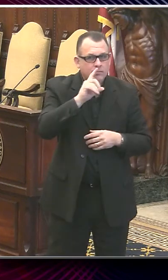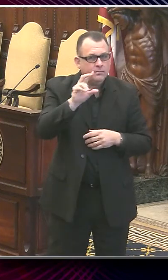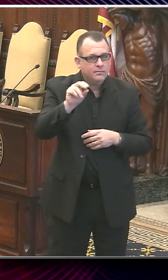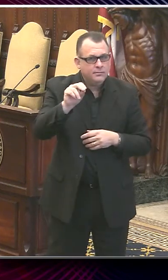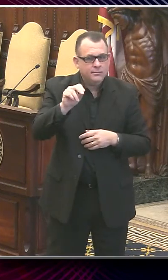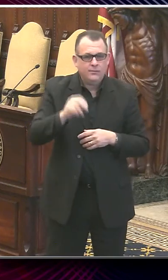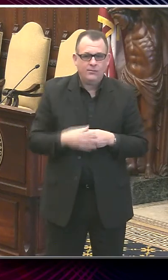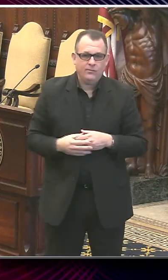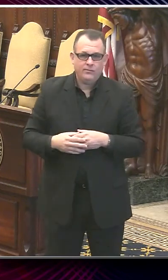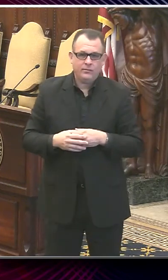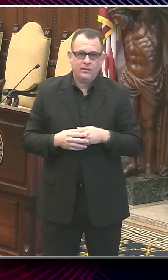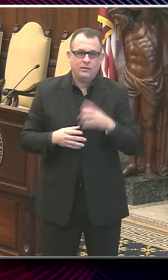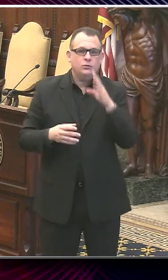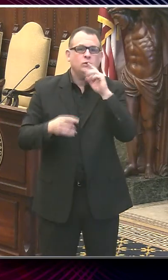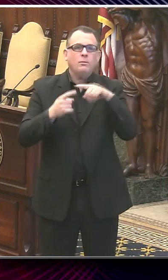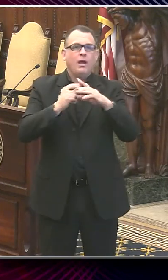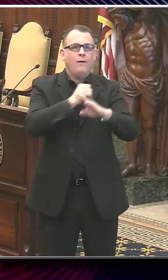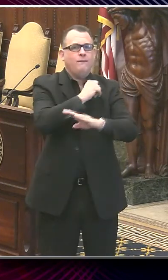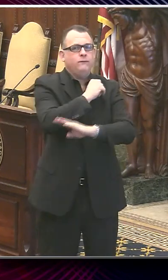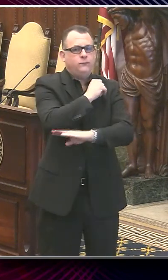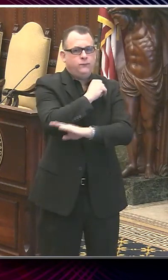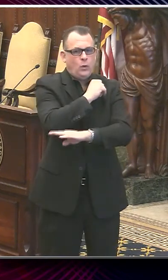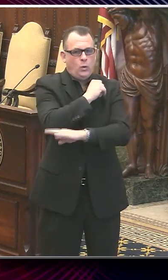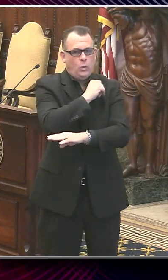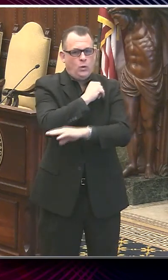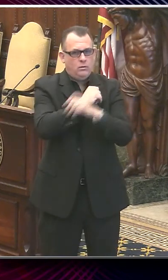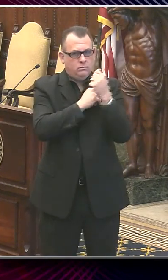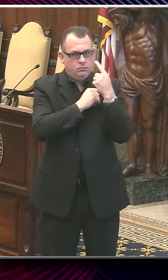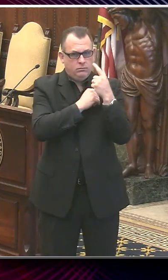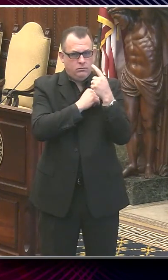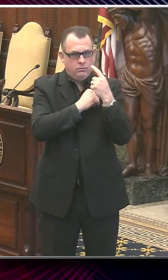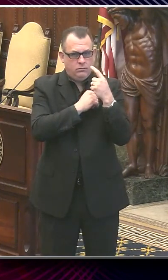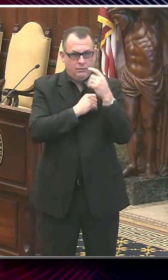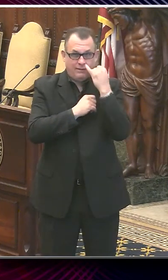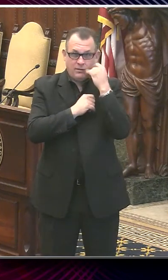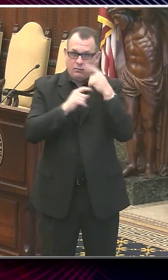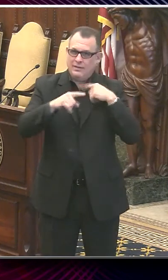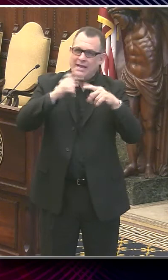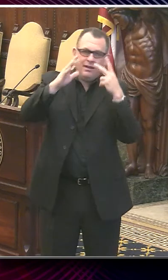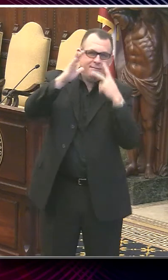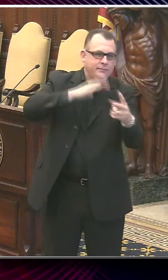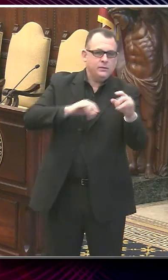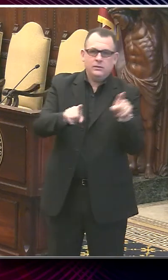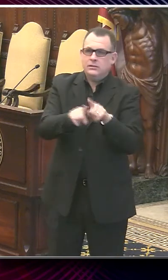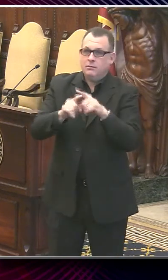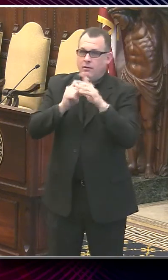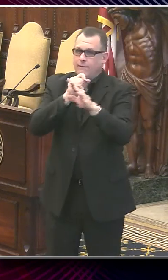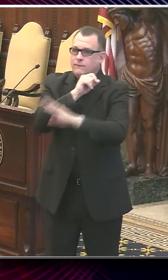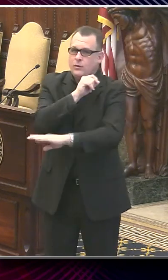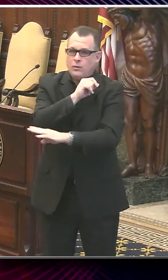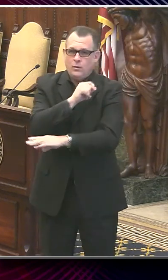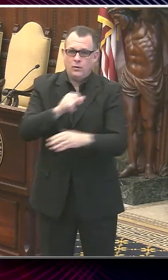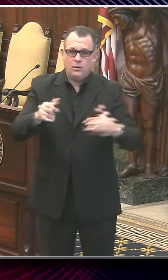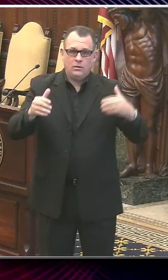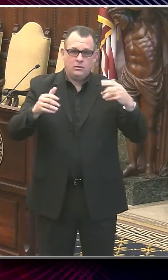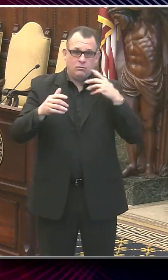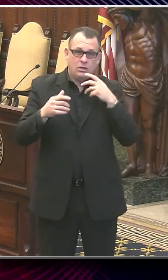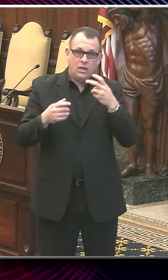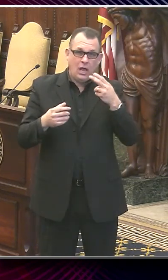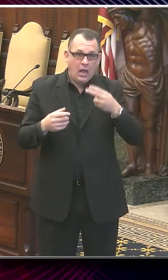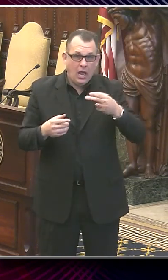talking about in the fall, and the fall is a long way off. We hope that by the fall, a very large percentage of the city will be vaccinated, and we hope that